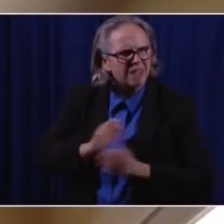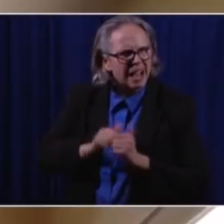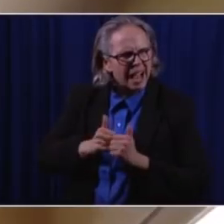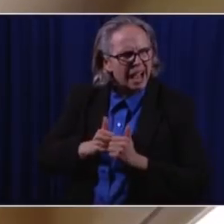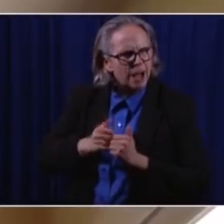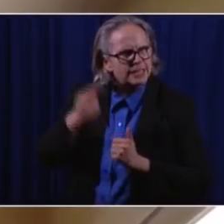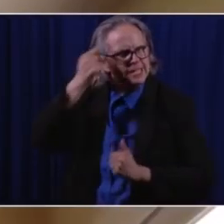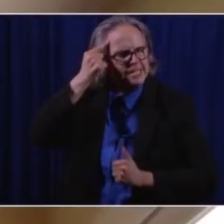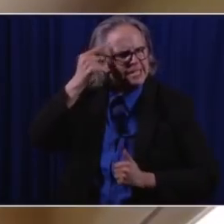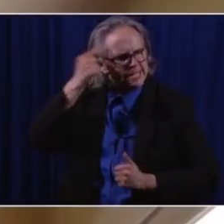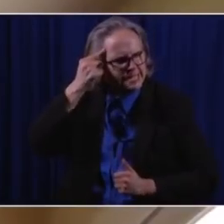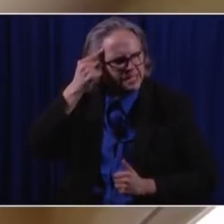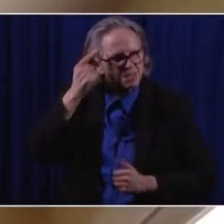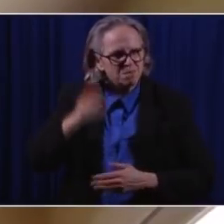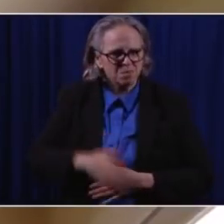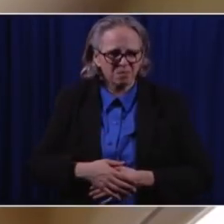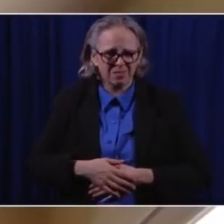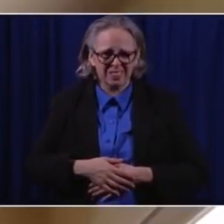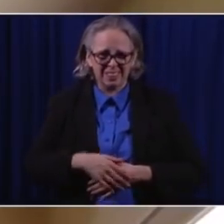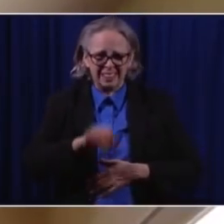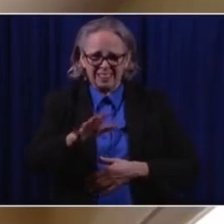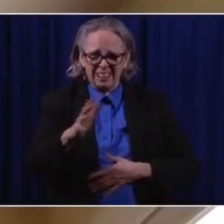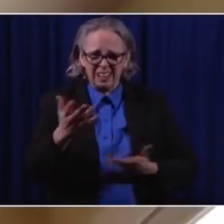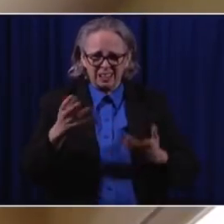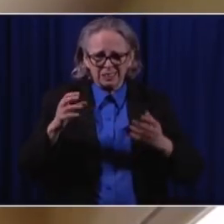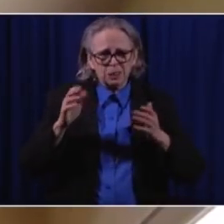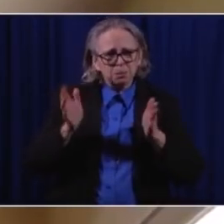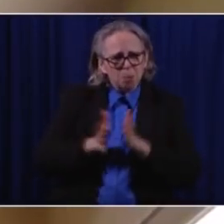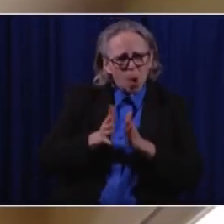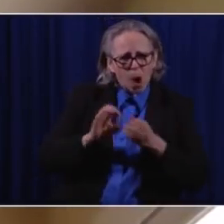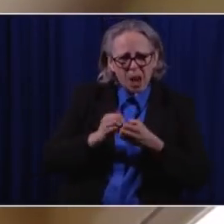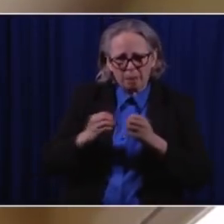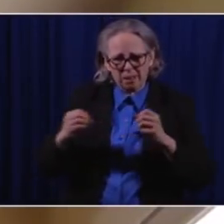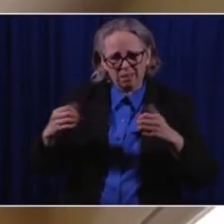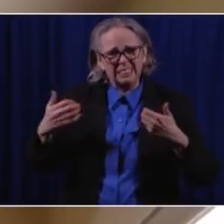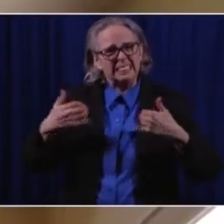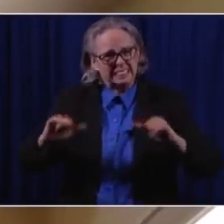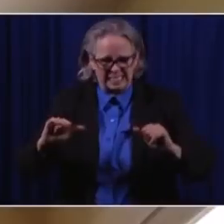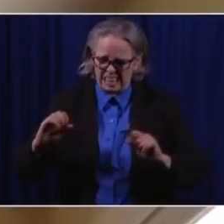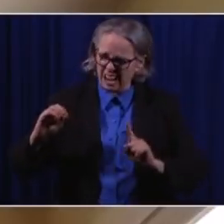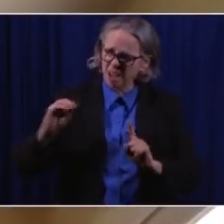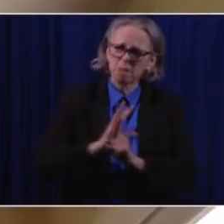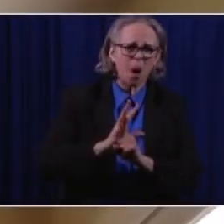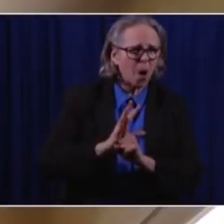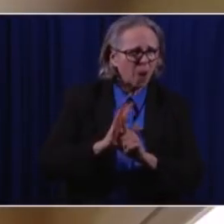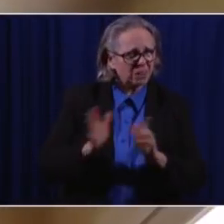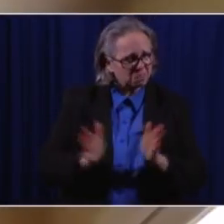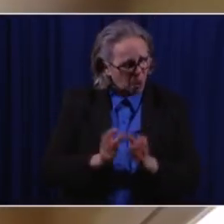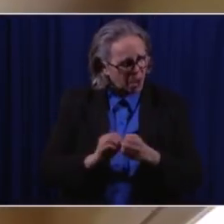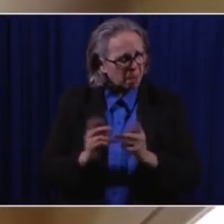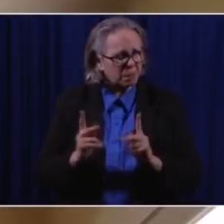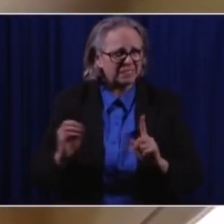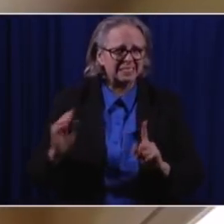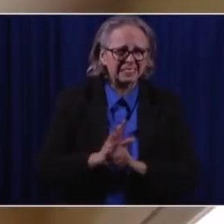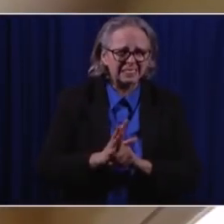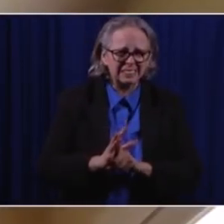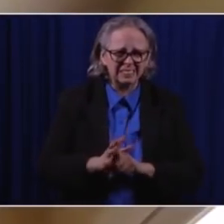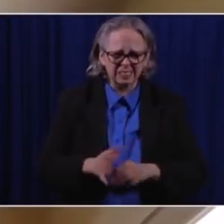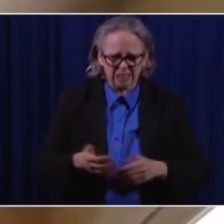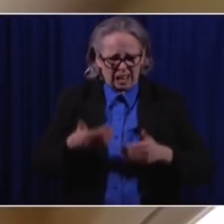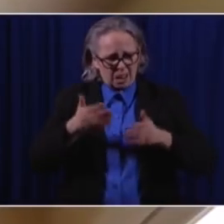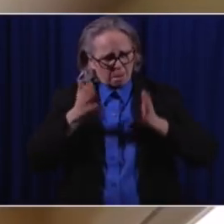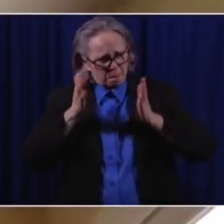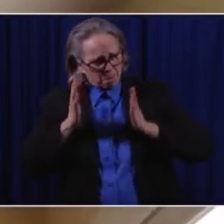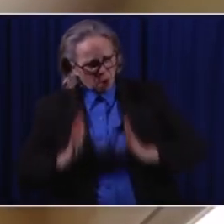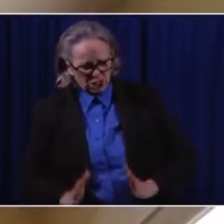your exposure may not be. You could be at risk from anyone who walks through your door, but also from